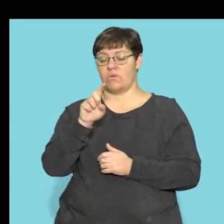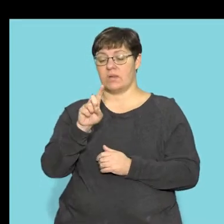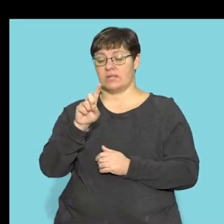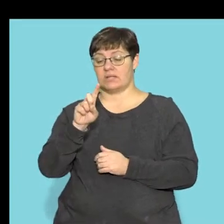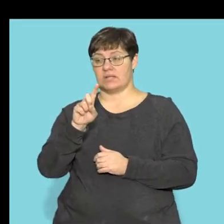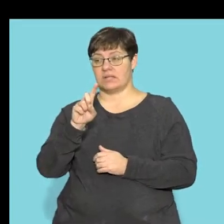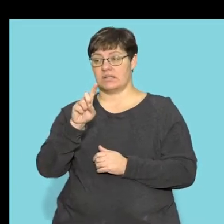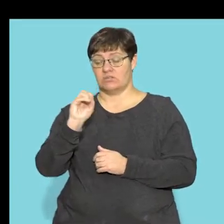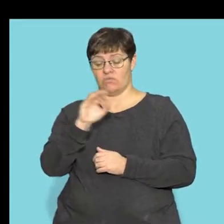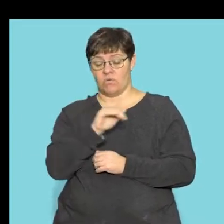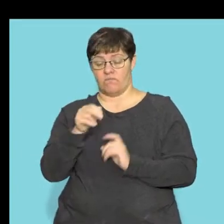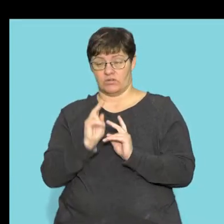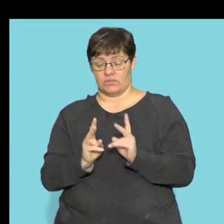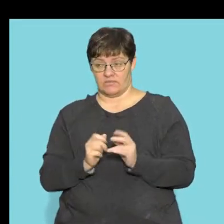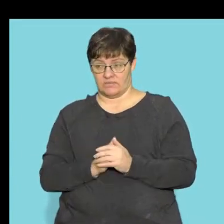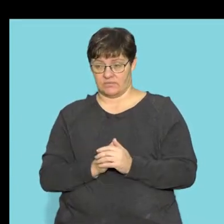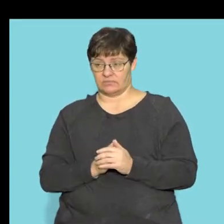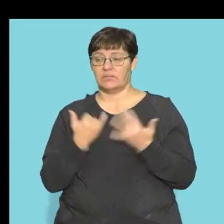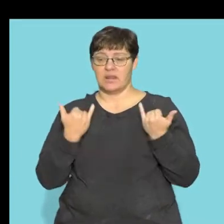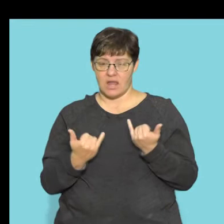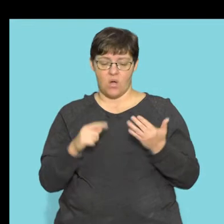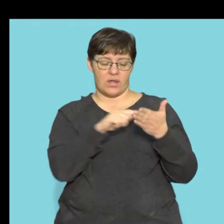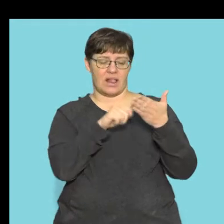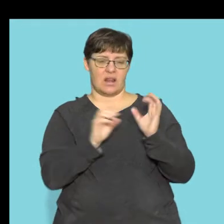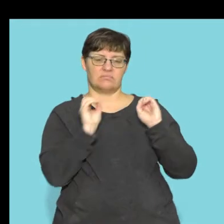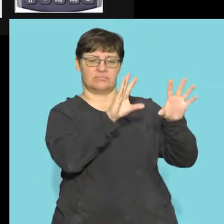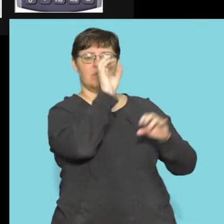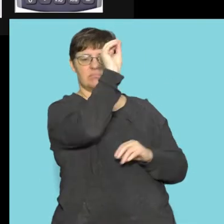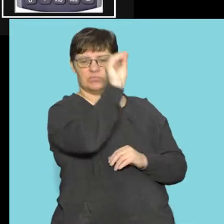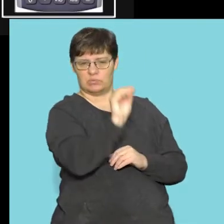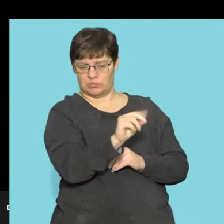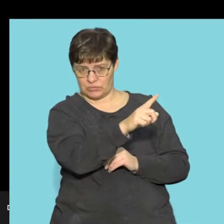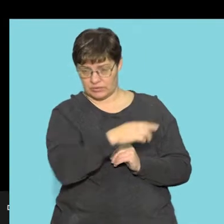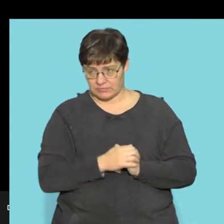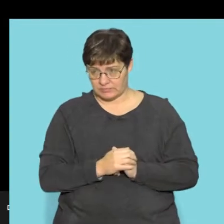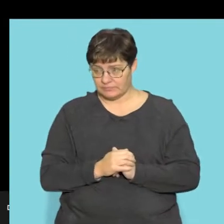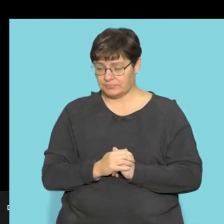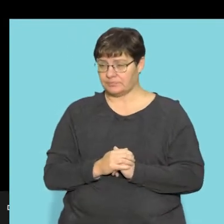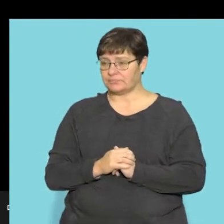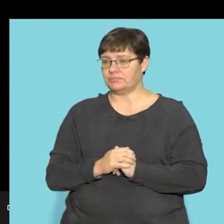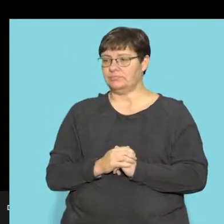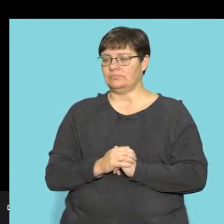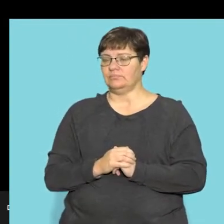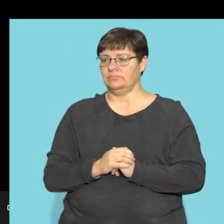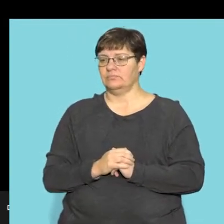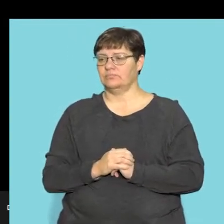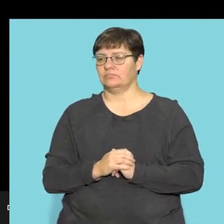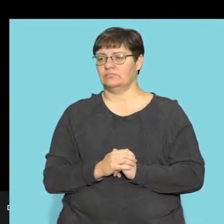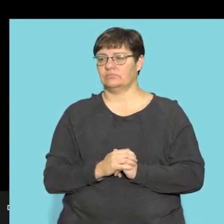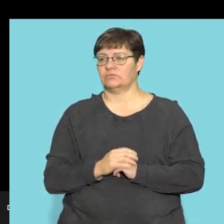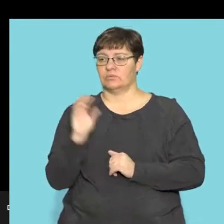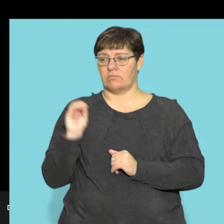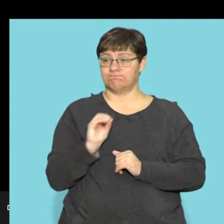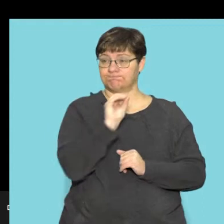0.10 over 12. And then you just go straight to your calculator to do this. So on my